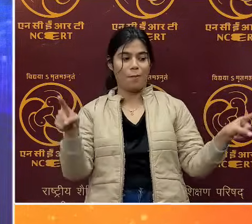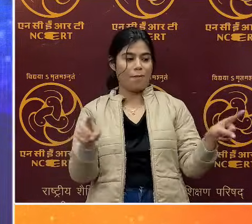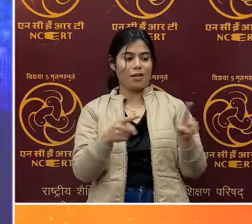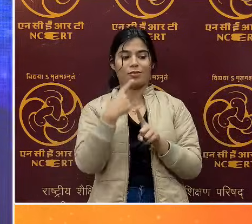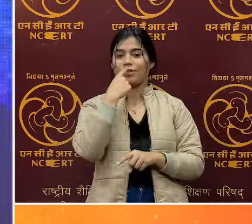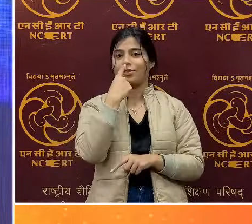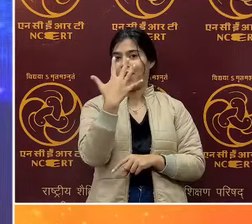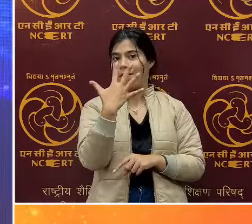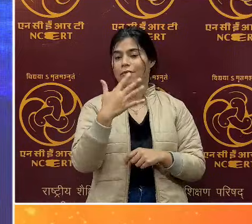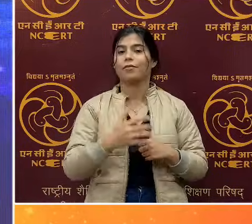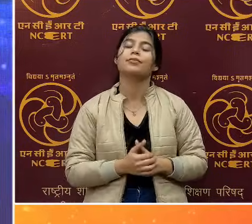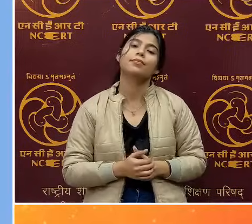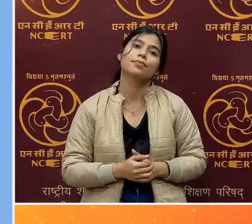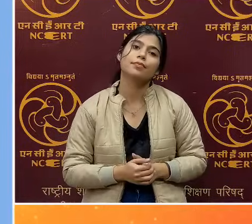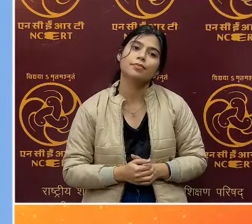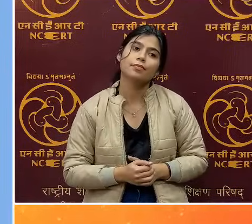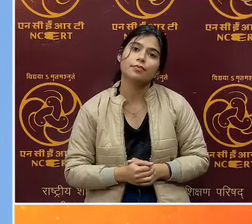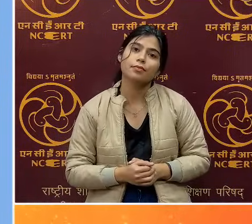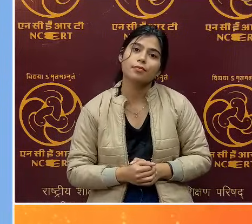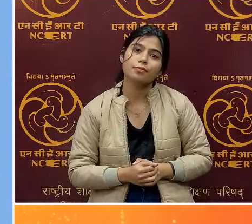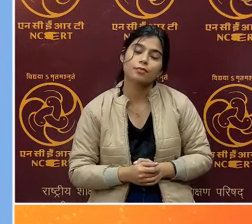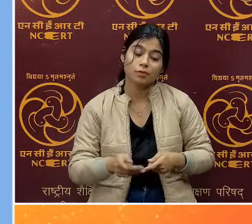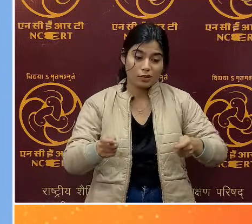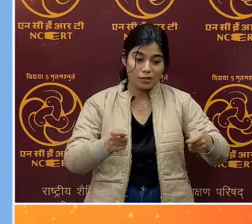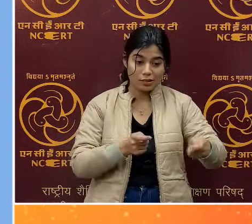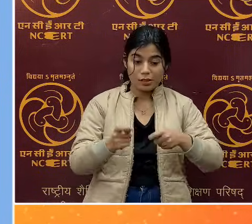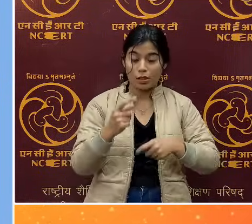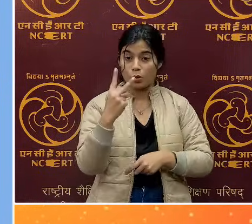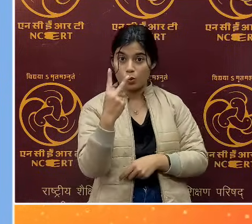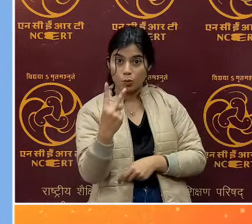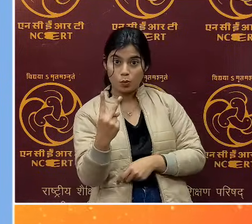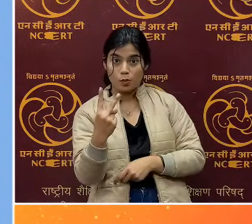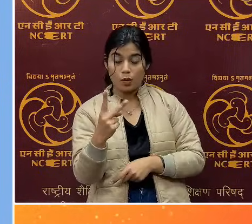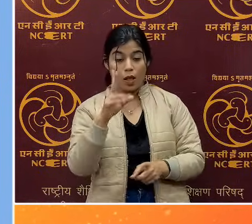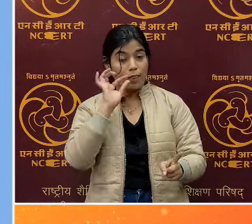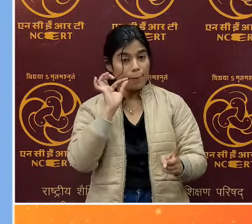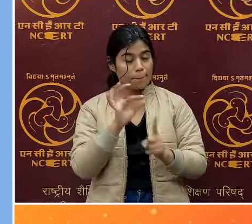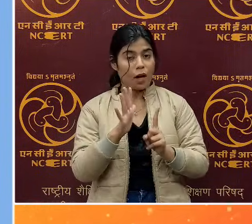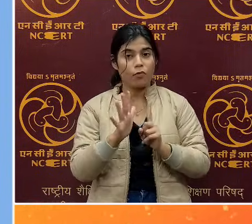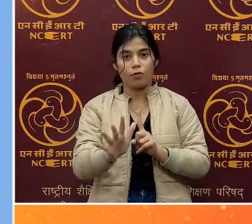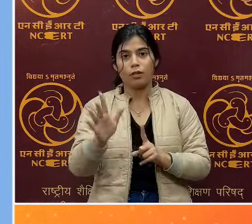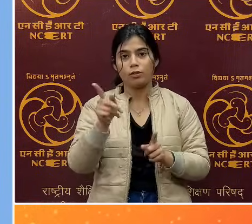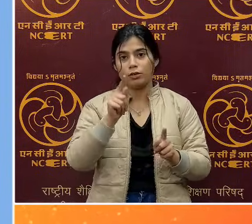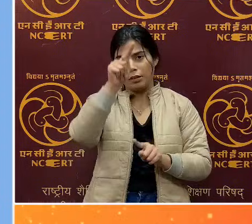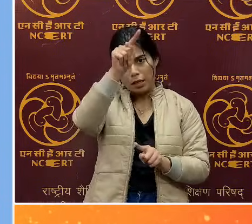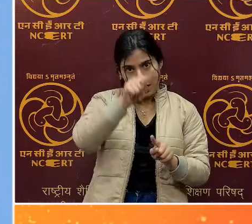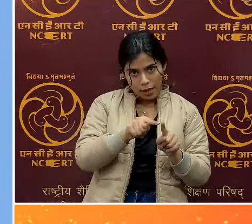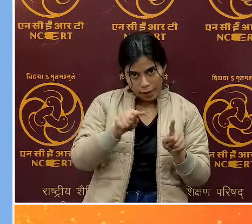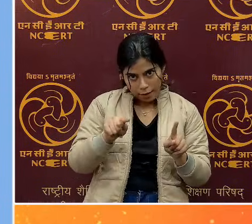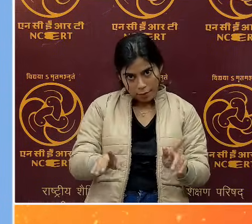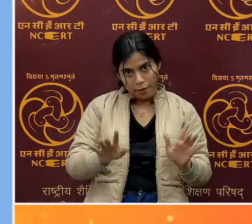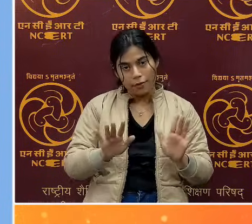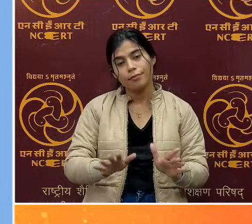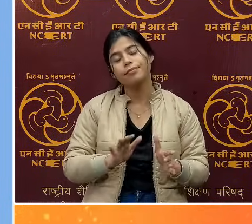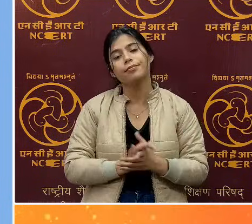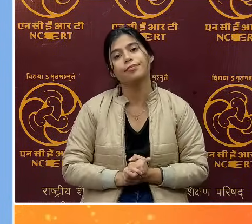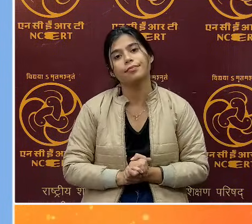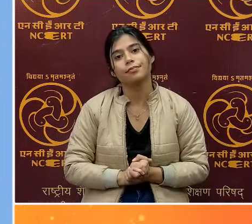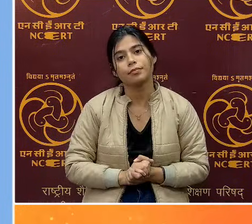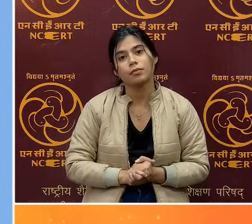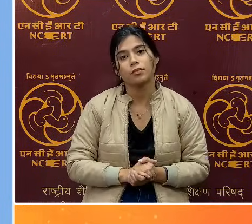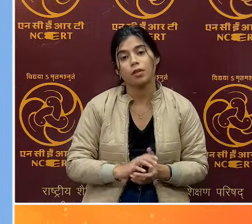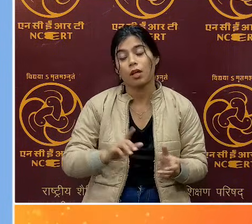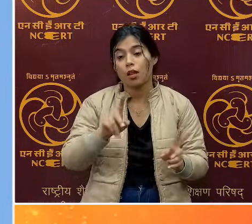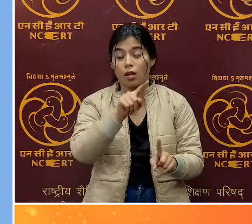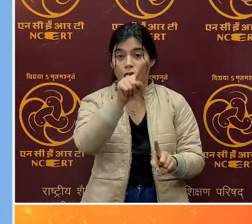this. You just need to be adjusting these two mirrors at perfect angle, right? One is placed here and one And is the